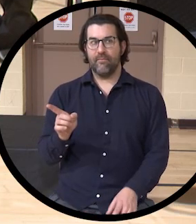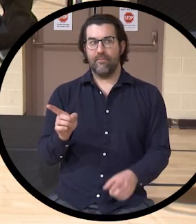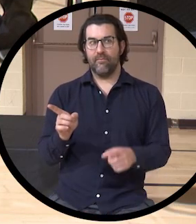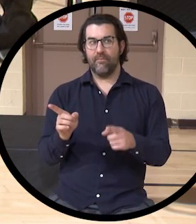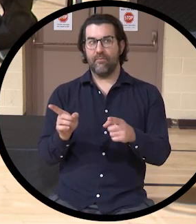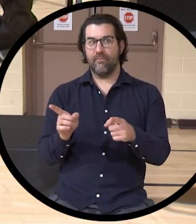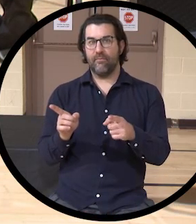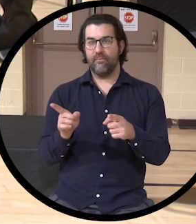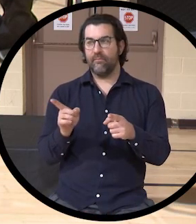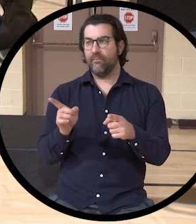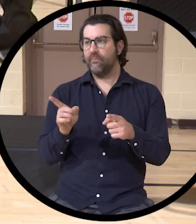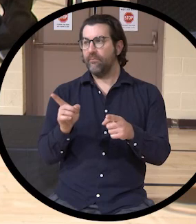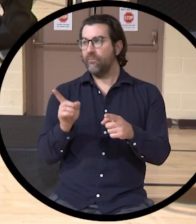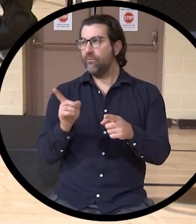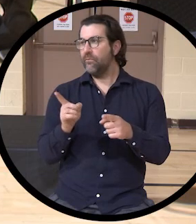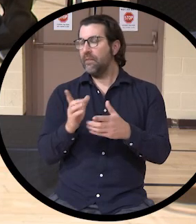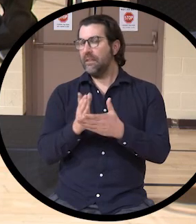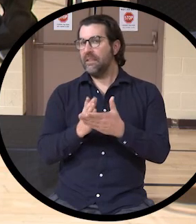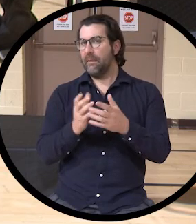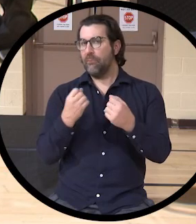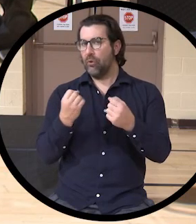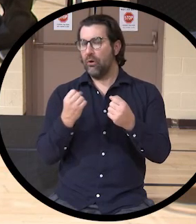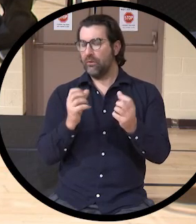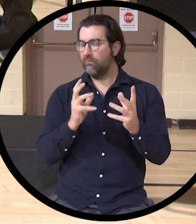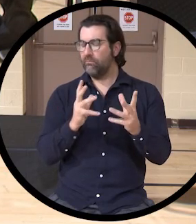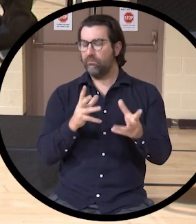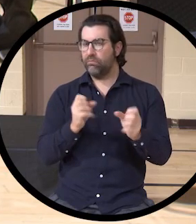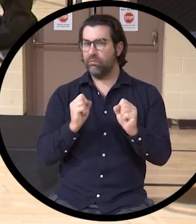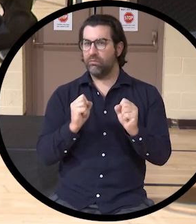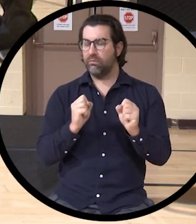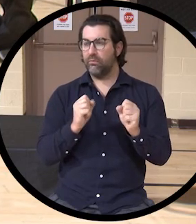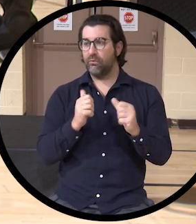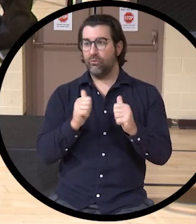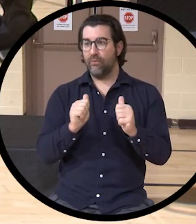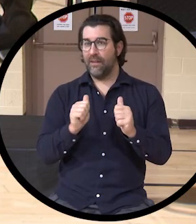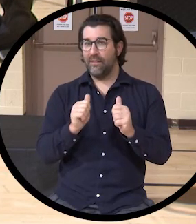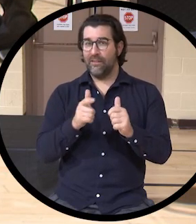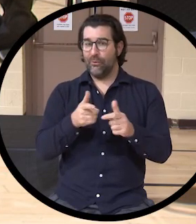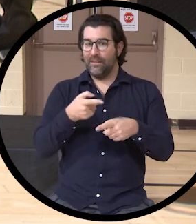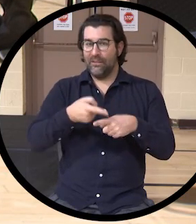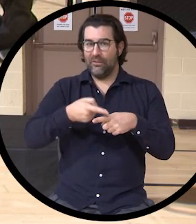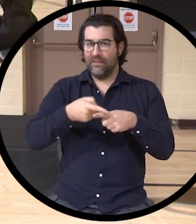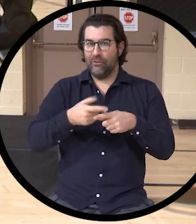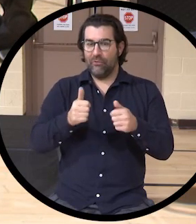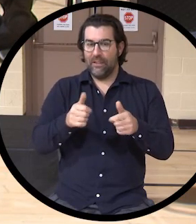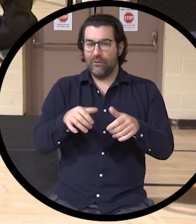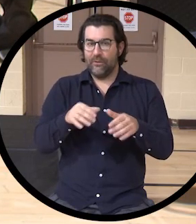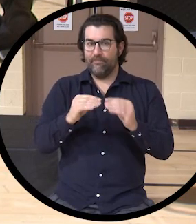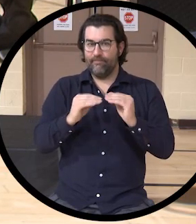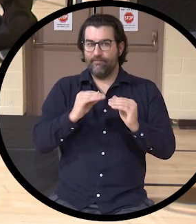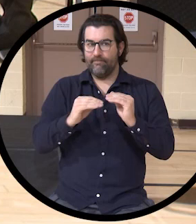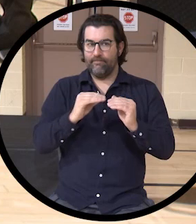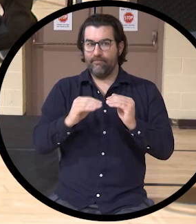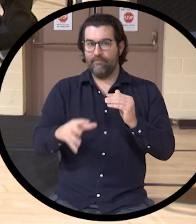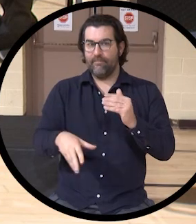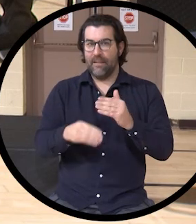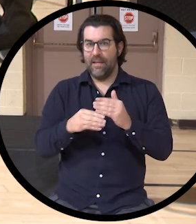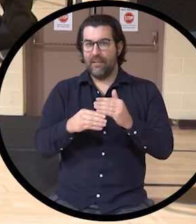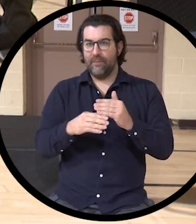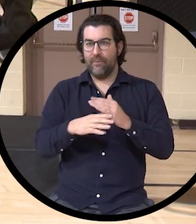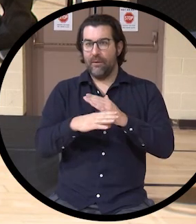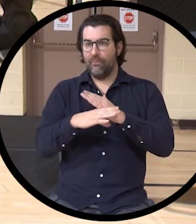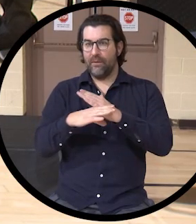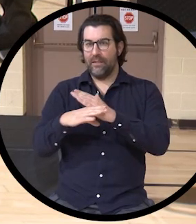turns, people are moving too fast. So all we can do is try to tighten up those intersections and add some of this